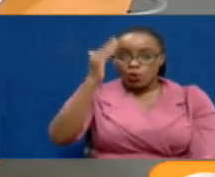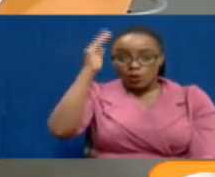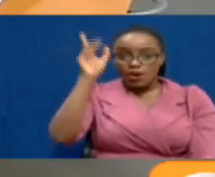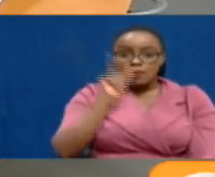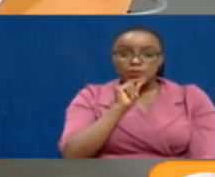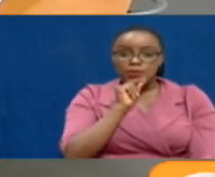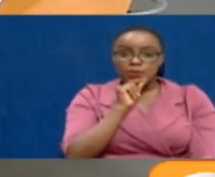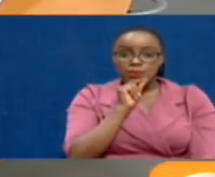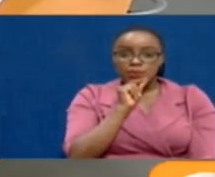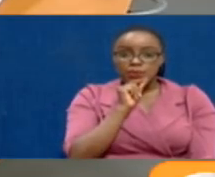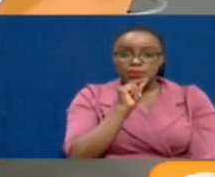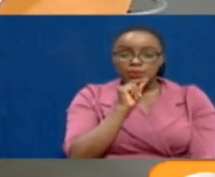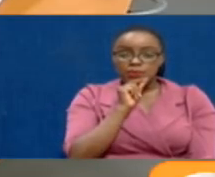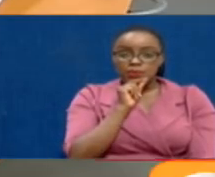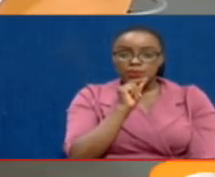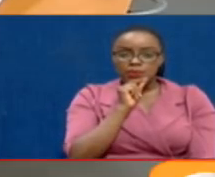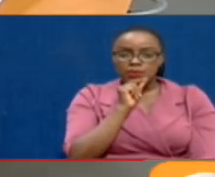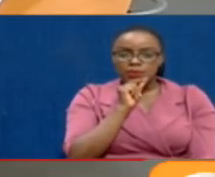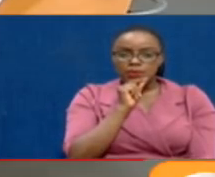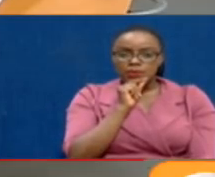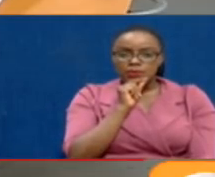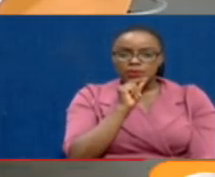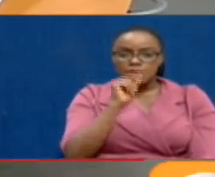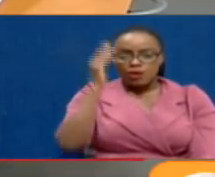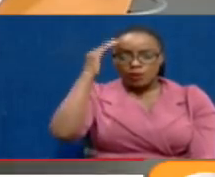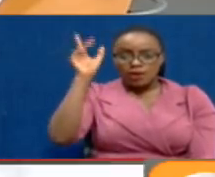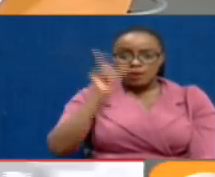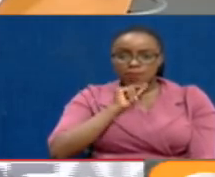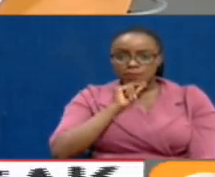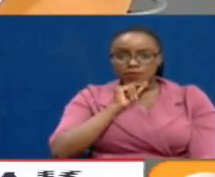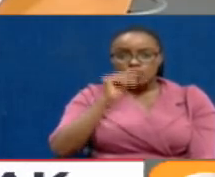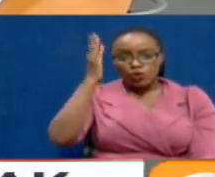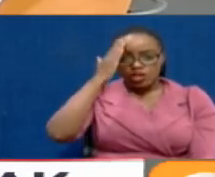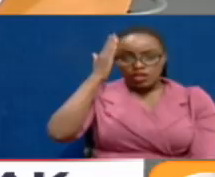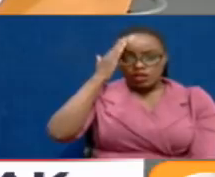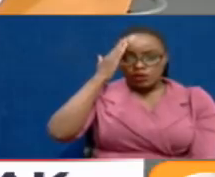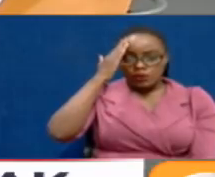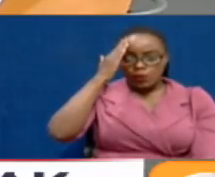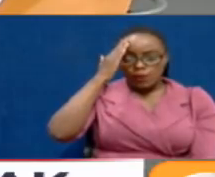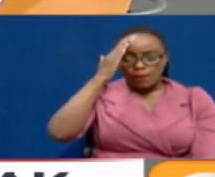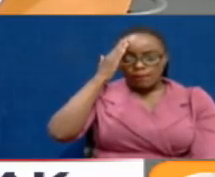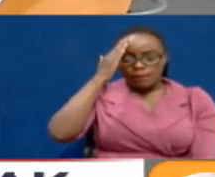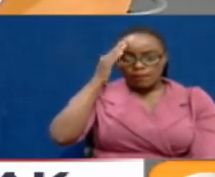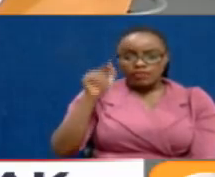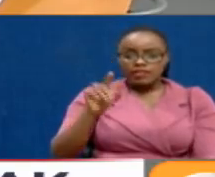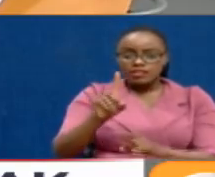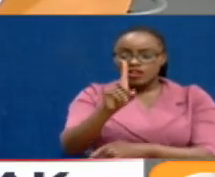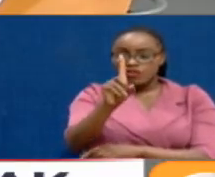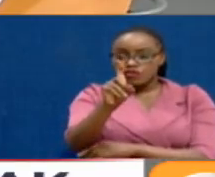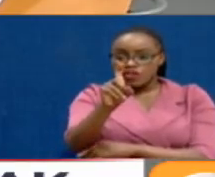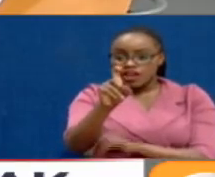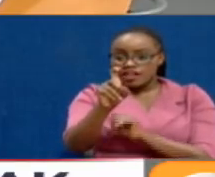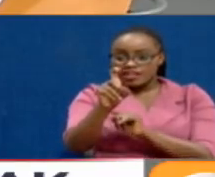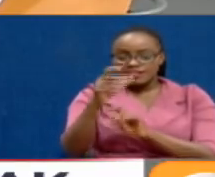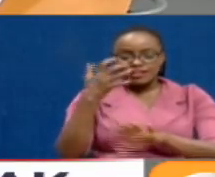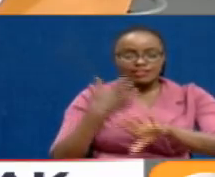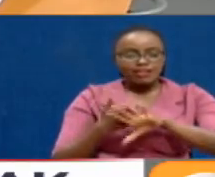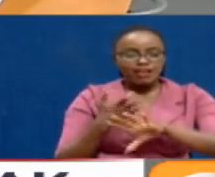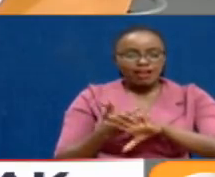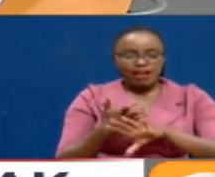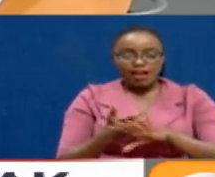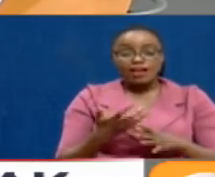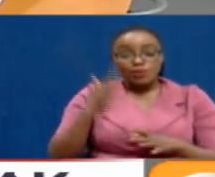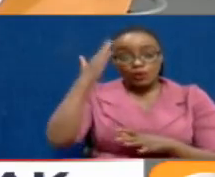Yes. Go ahead. We know very well that these viruses are a bit difficult, and